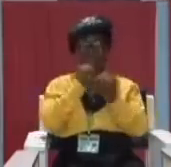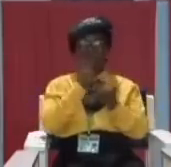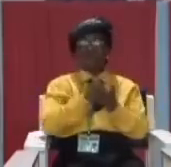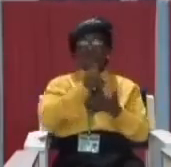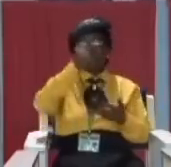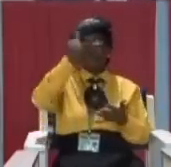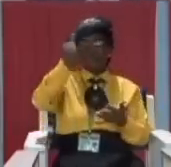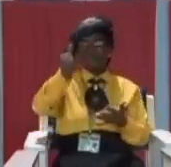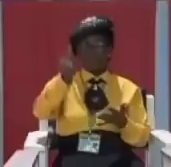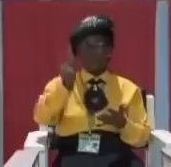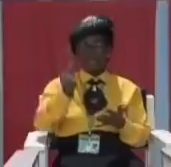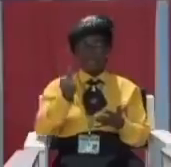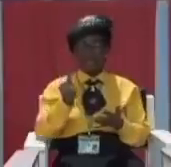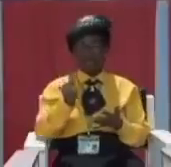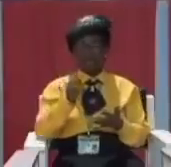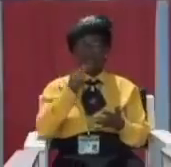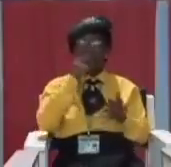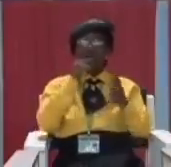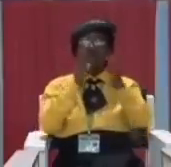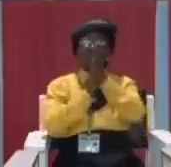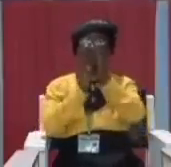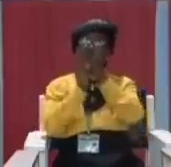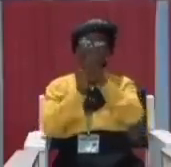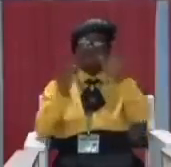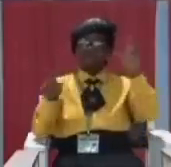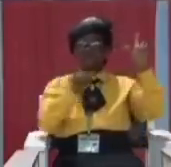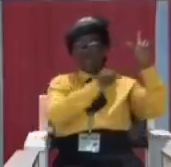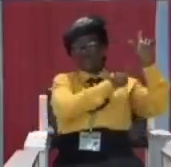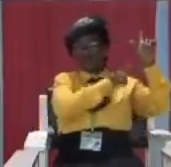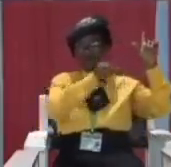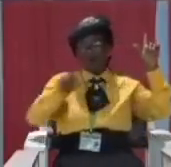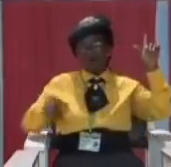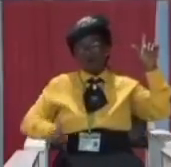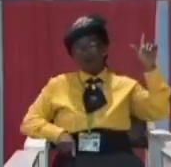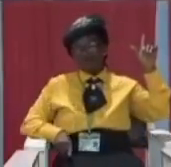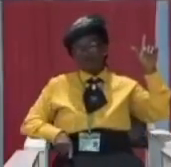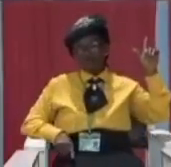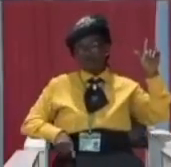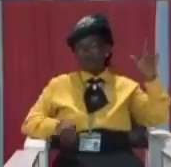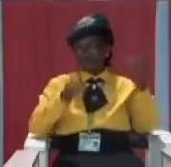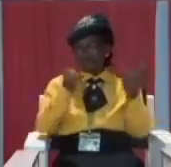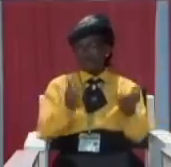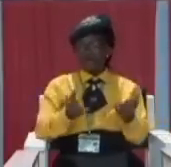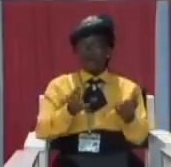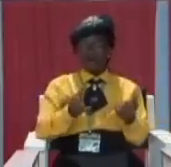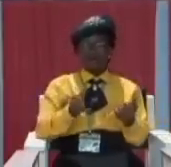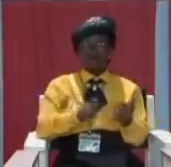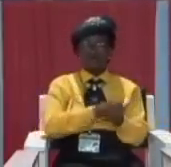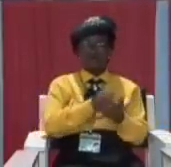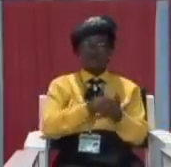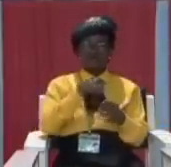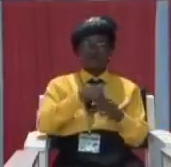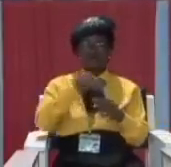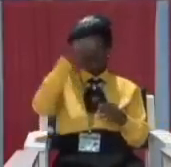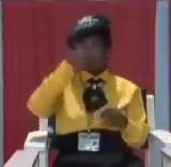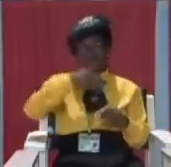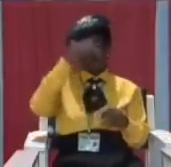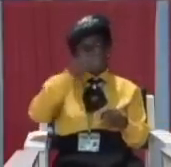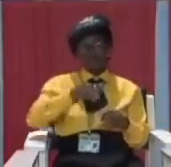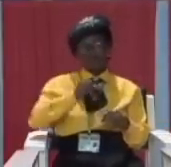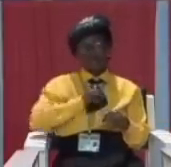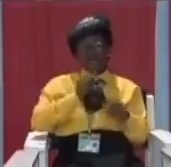Amen. Praise the Lord. Now, those of you who are in front, I want to rejoice with